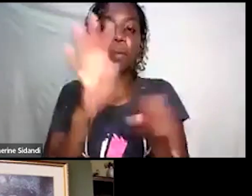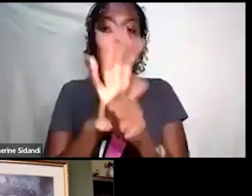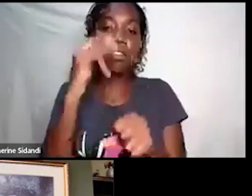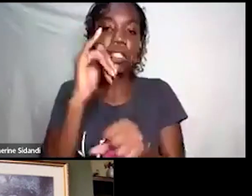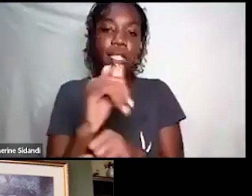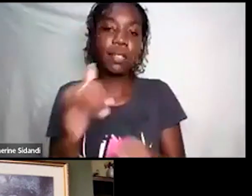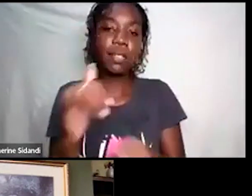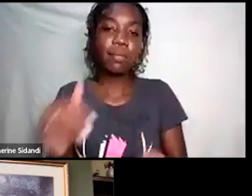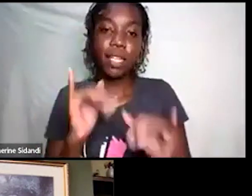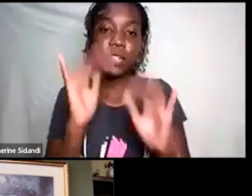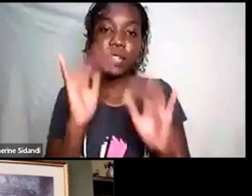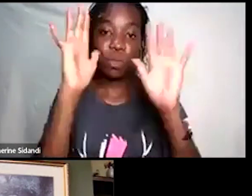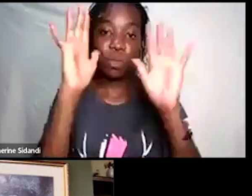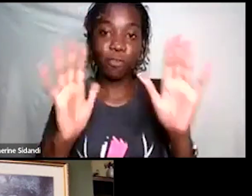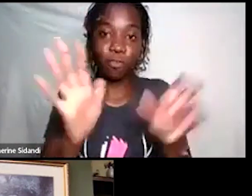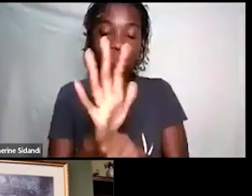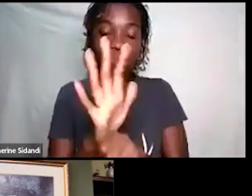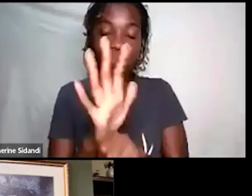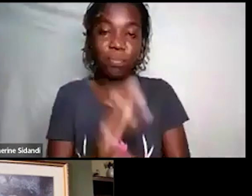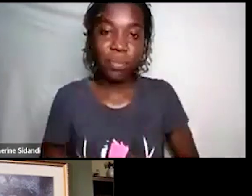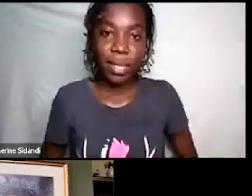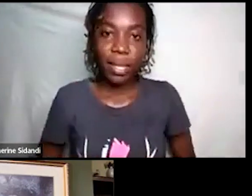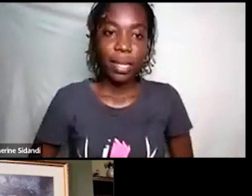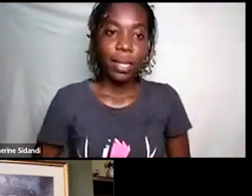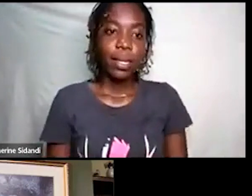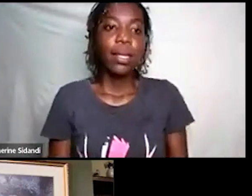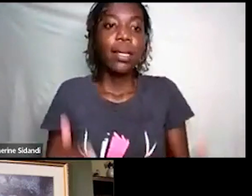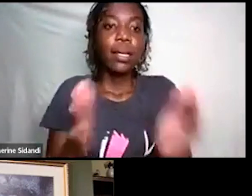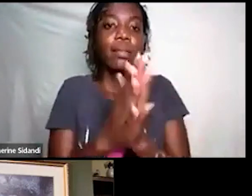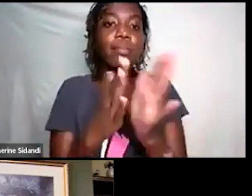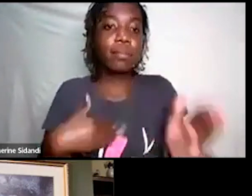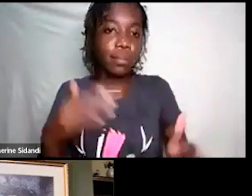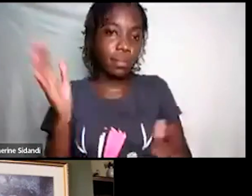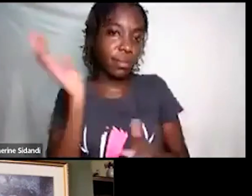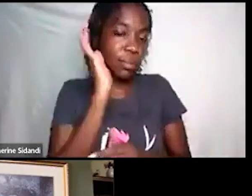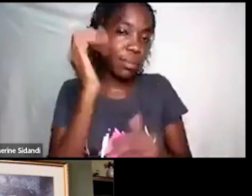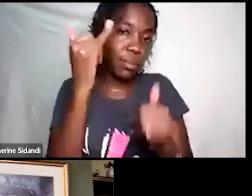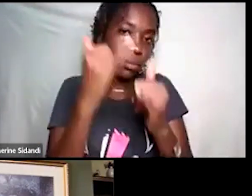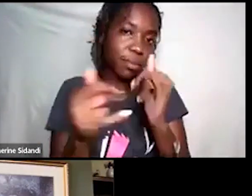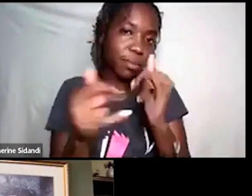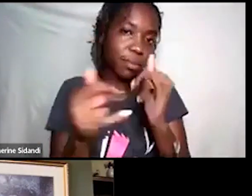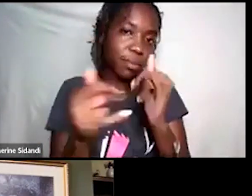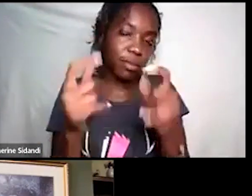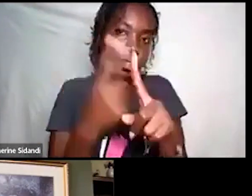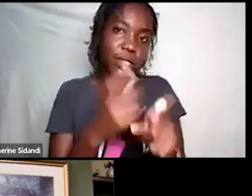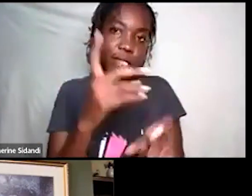can hear finally from David Ondieki.